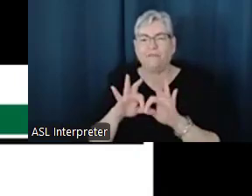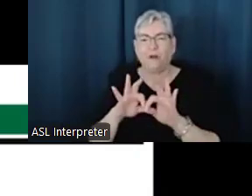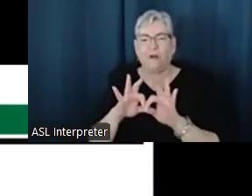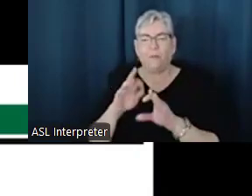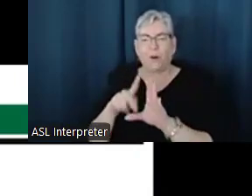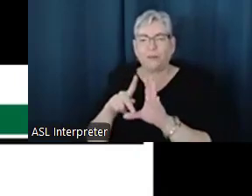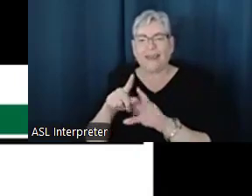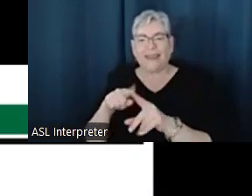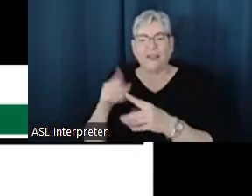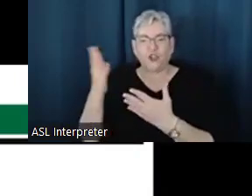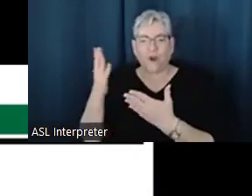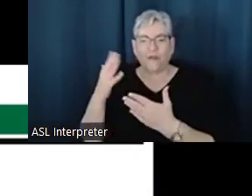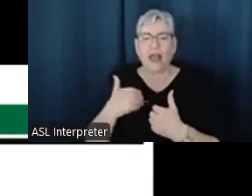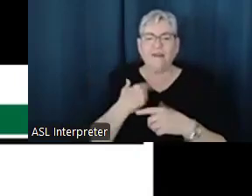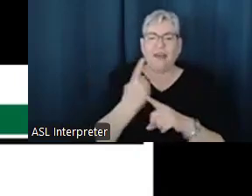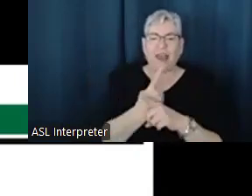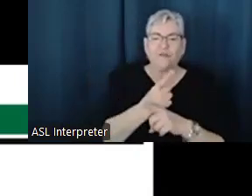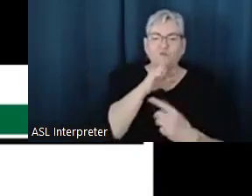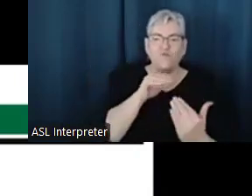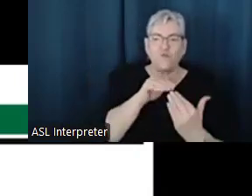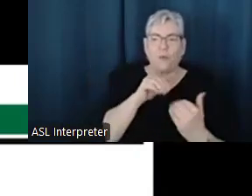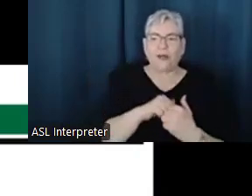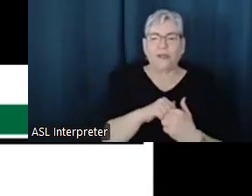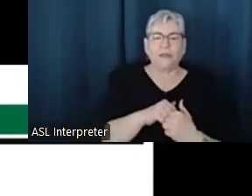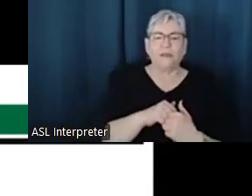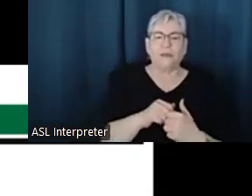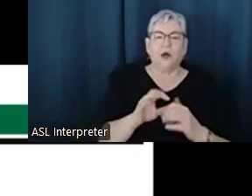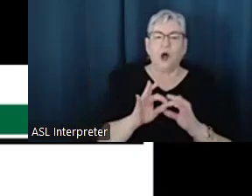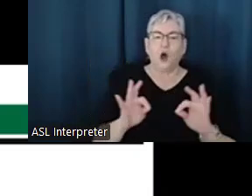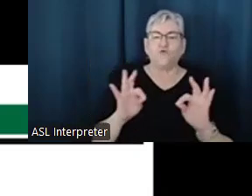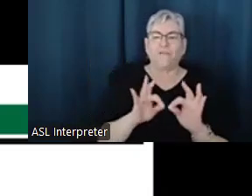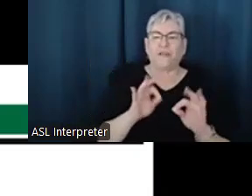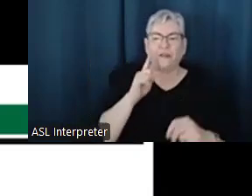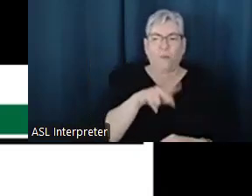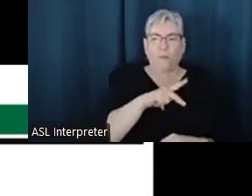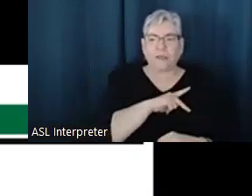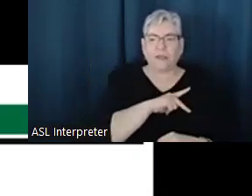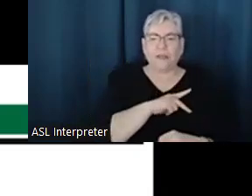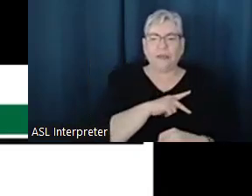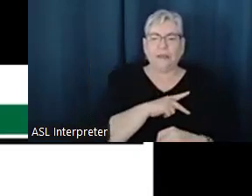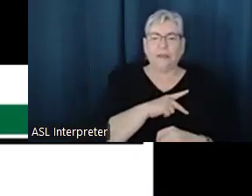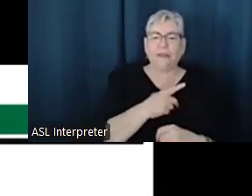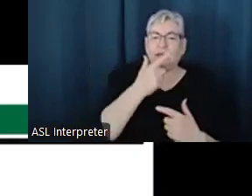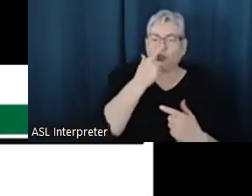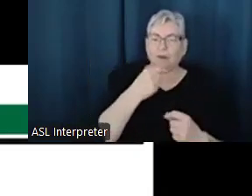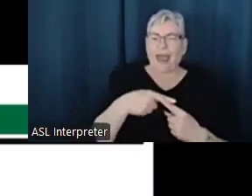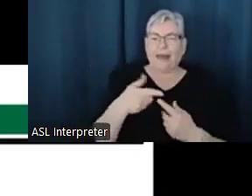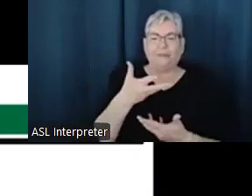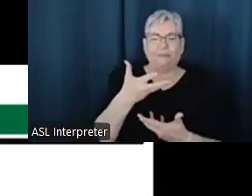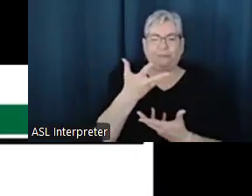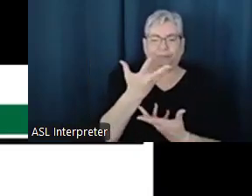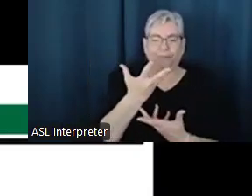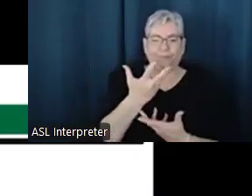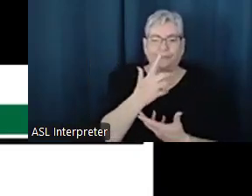they're age appropriate, relevant personally, interesting and engaging, they relate to actions of a